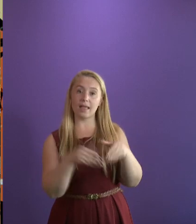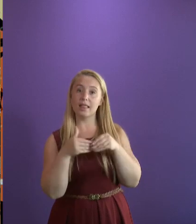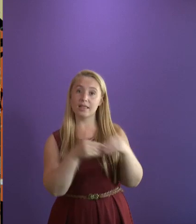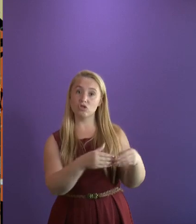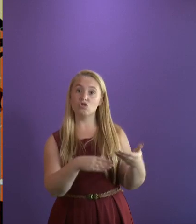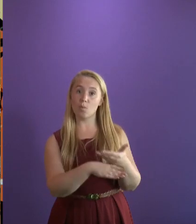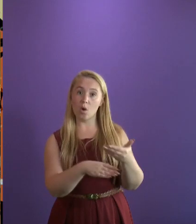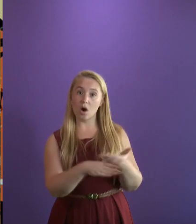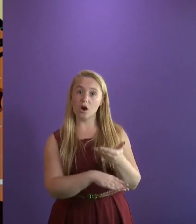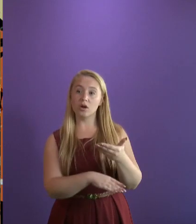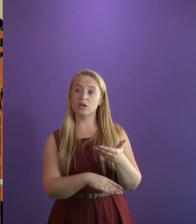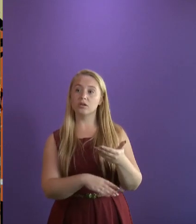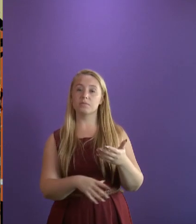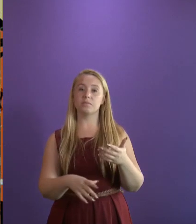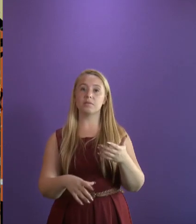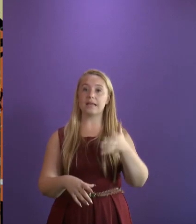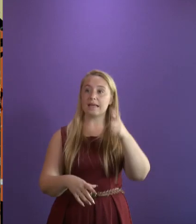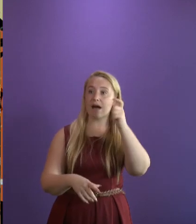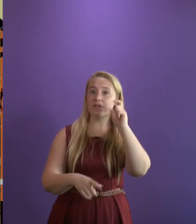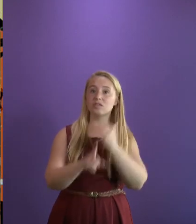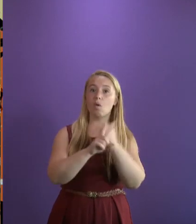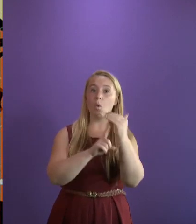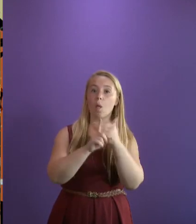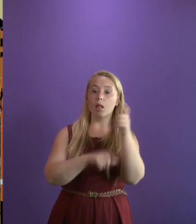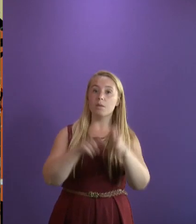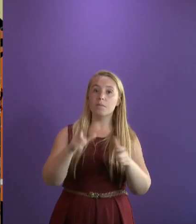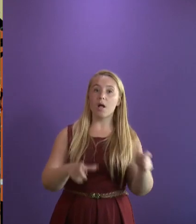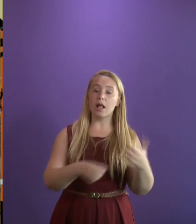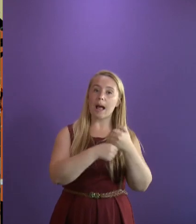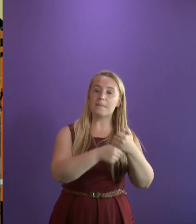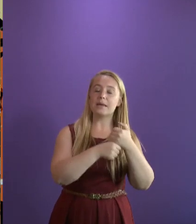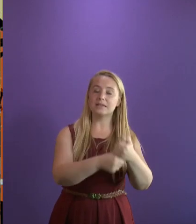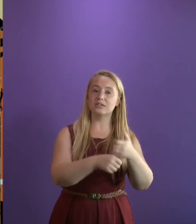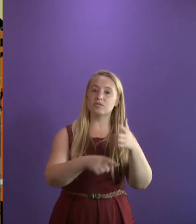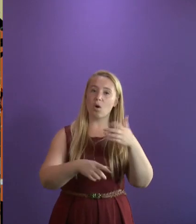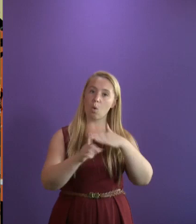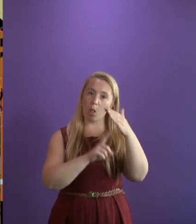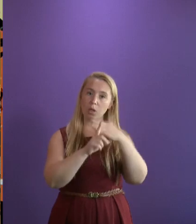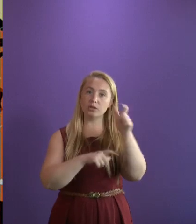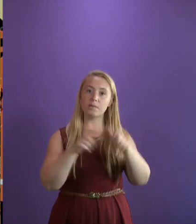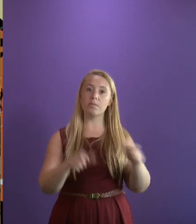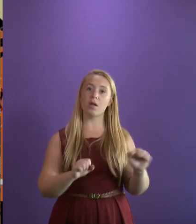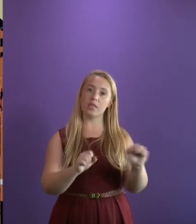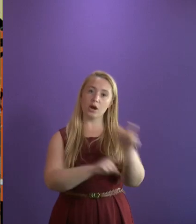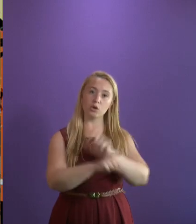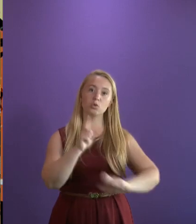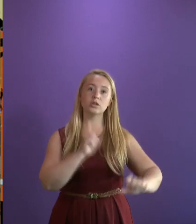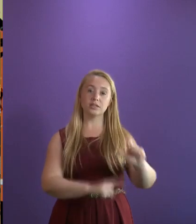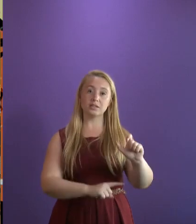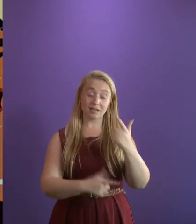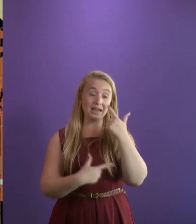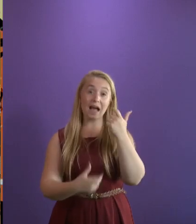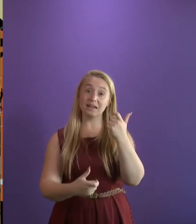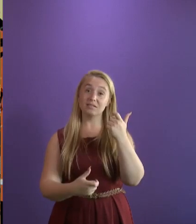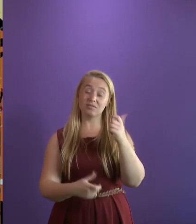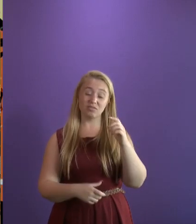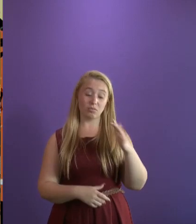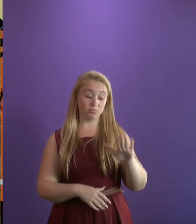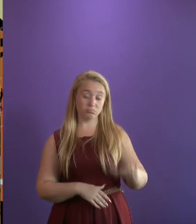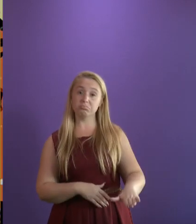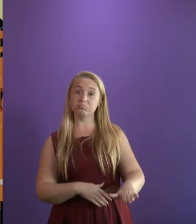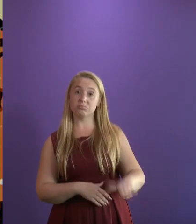of cafes for older people in their communities, sharing food with different groups in their communities. They can do that from a young